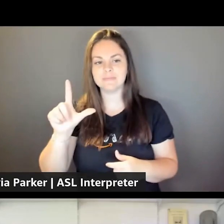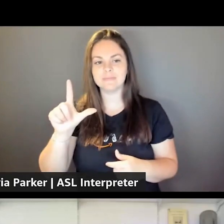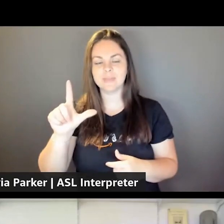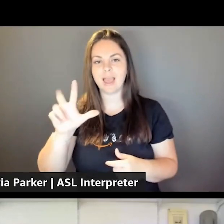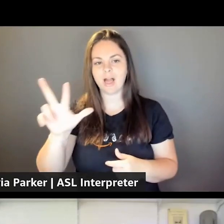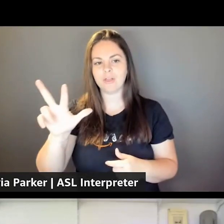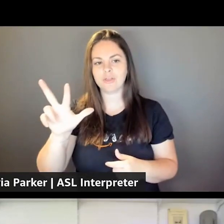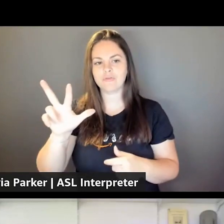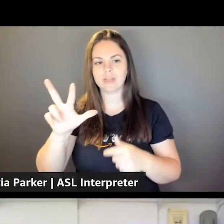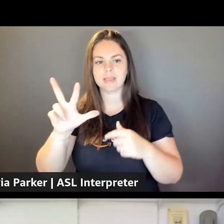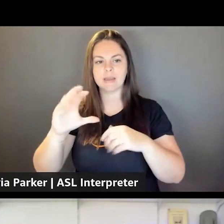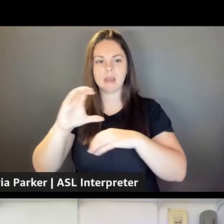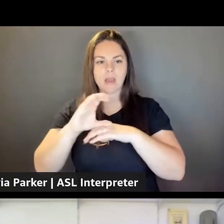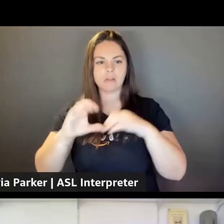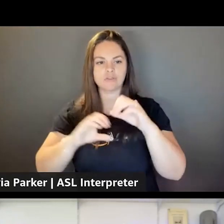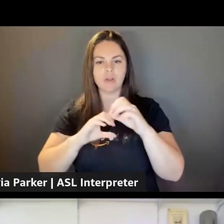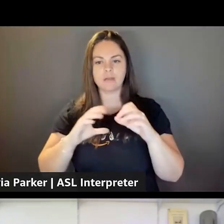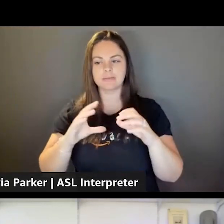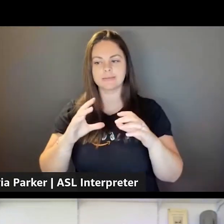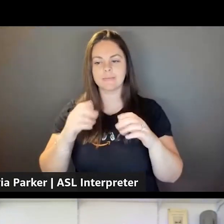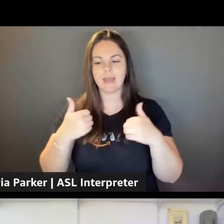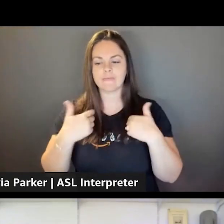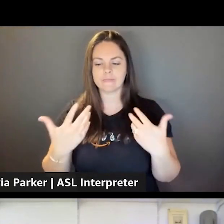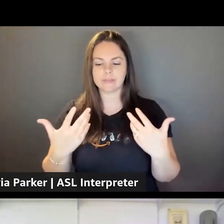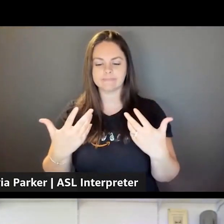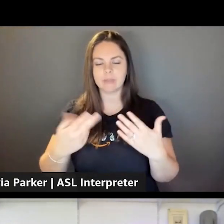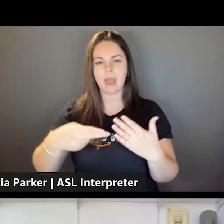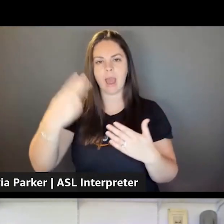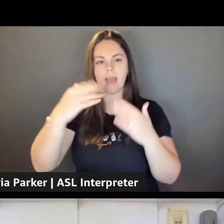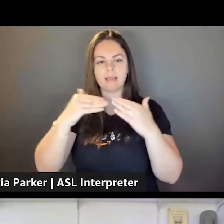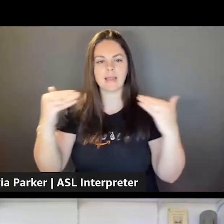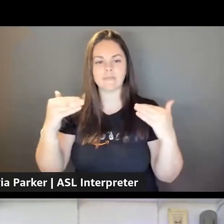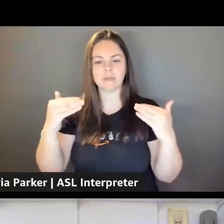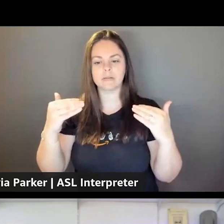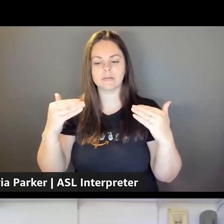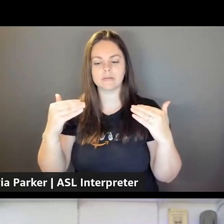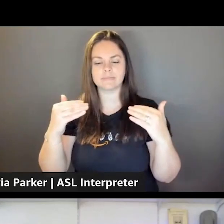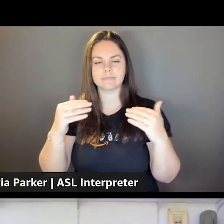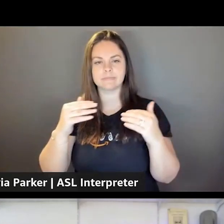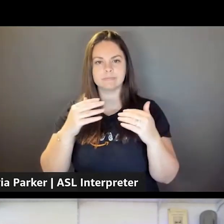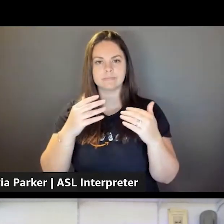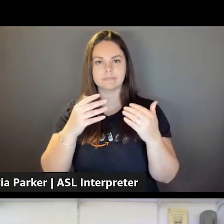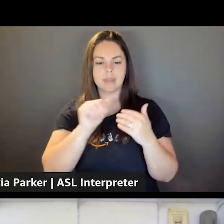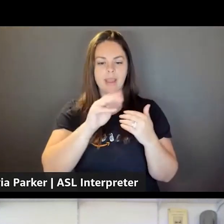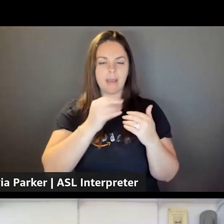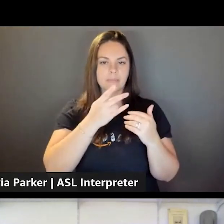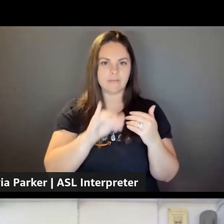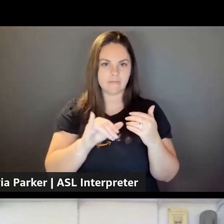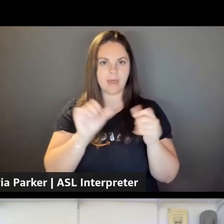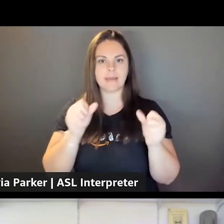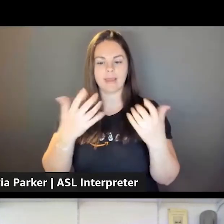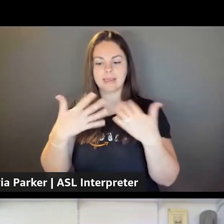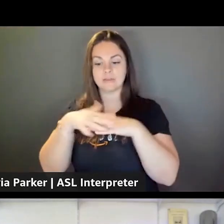of them as modules, for Amplify to integrate with your CDK projects, and we'll see what that looks